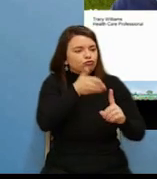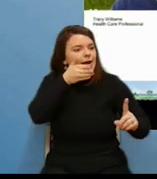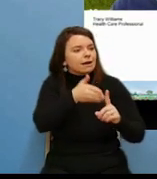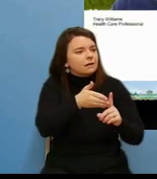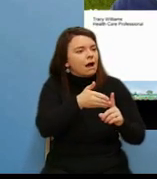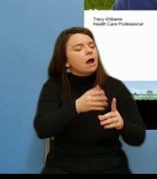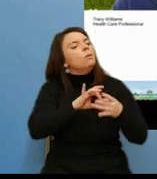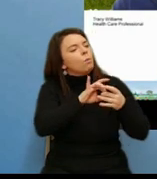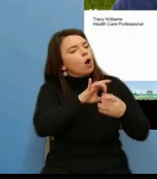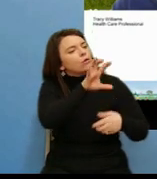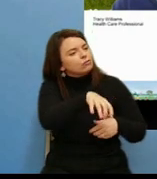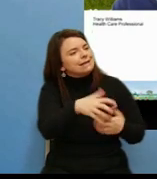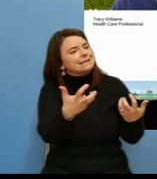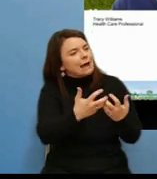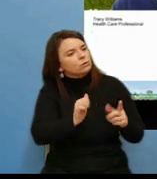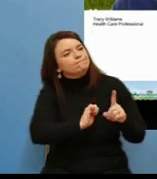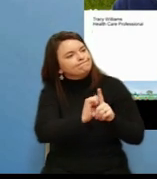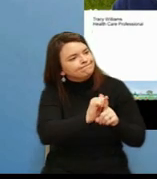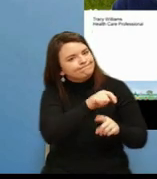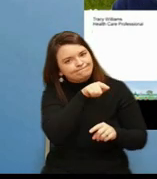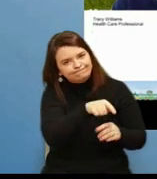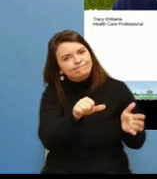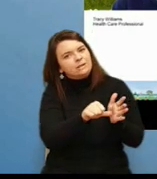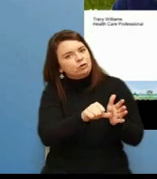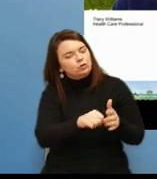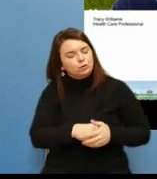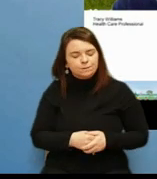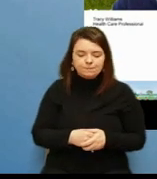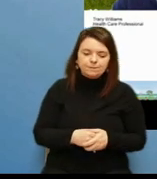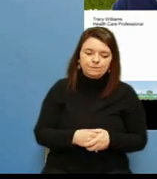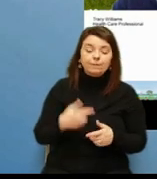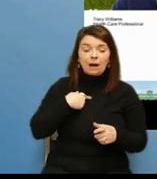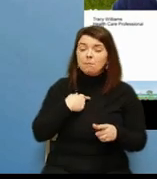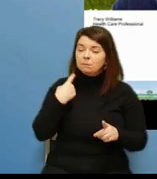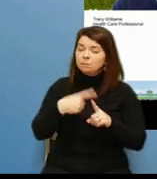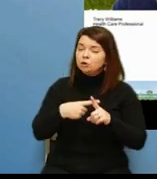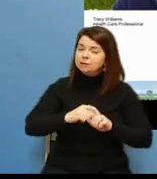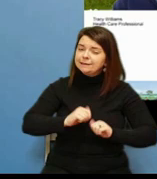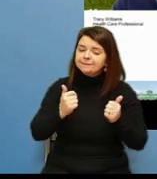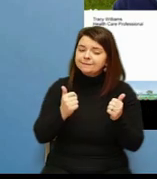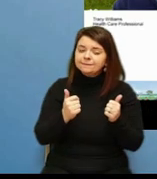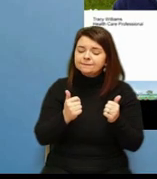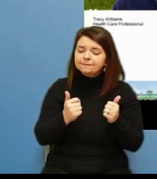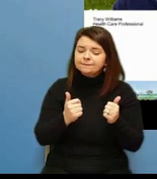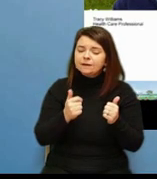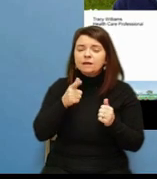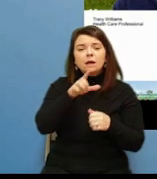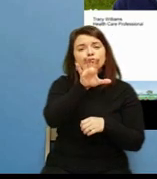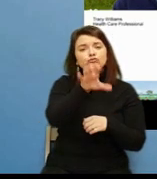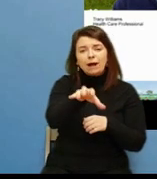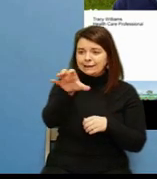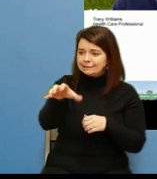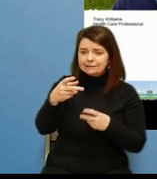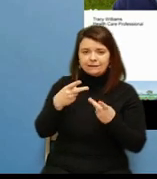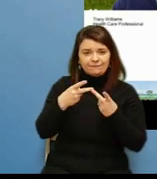the issues are there, and we'll recognize them, and we'll work with practice proactively to address those. And I think